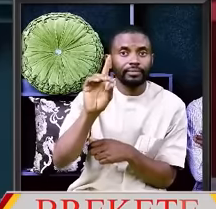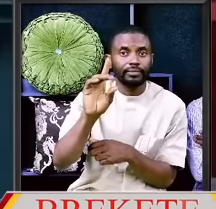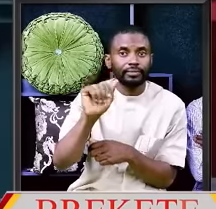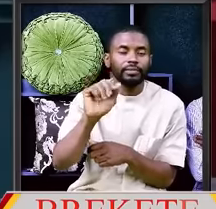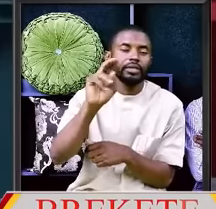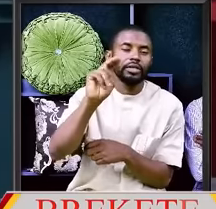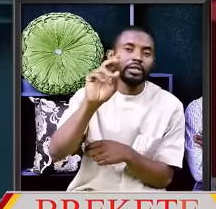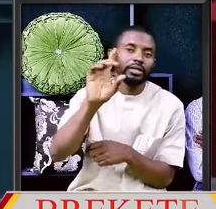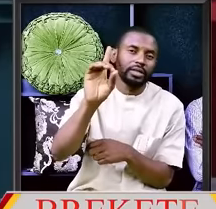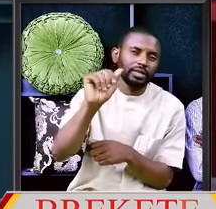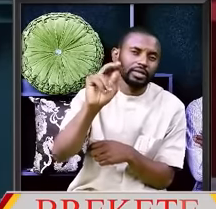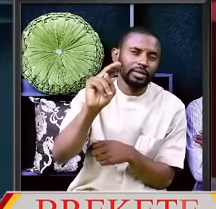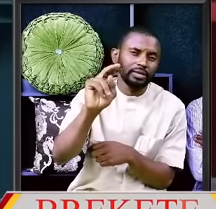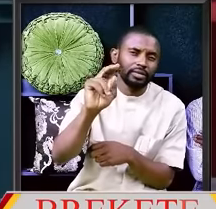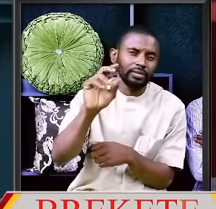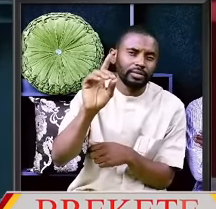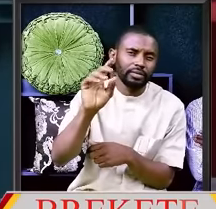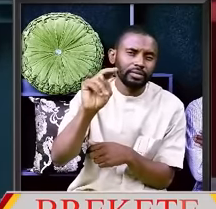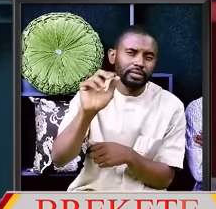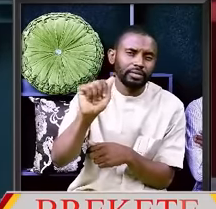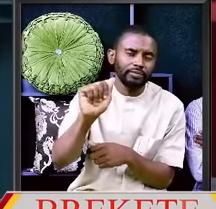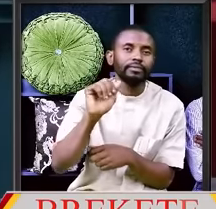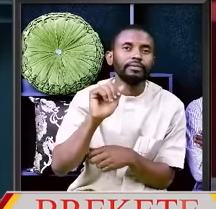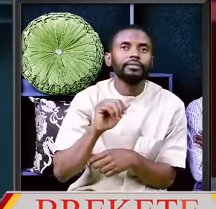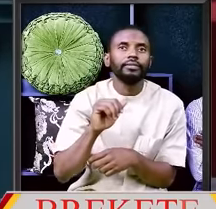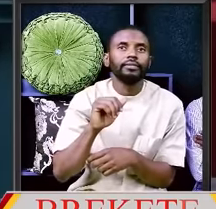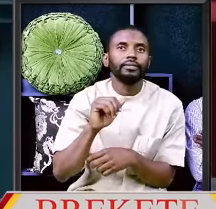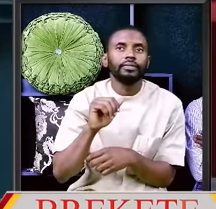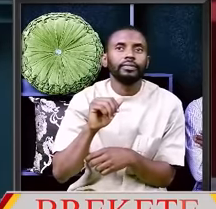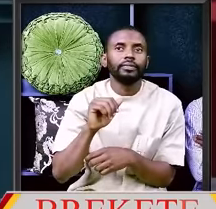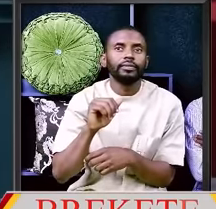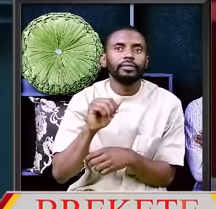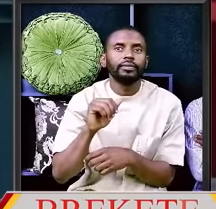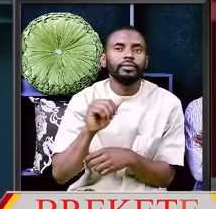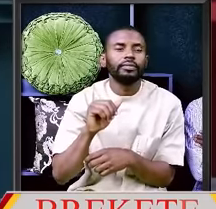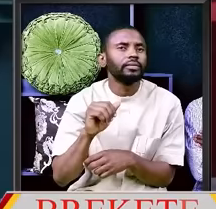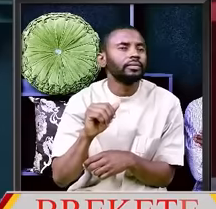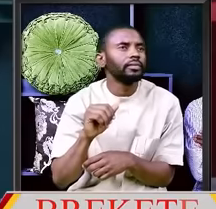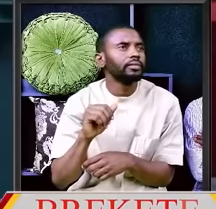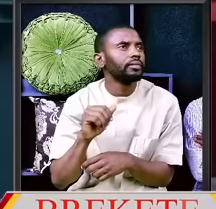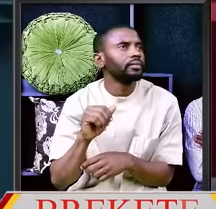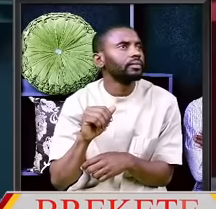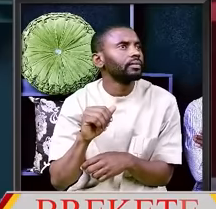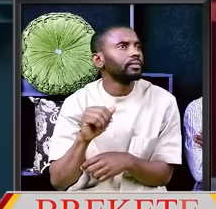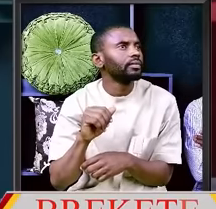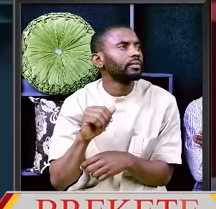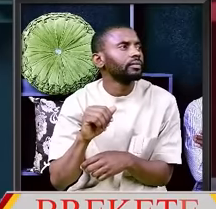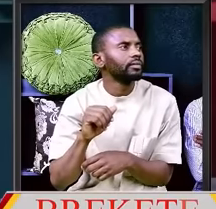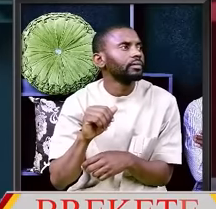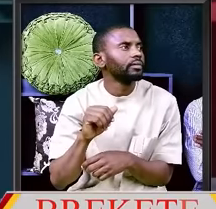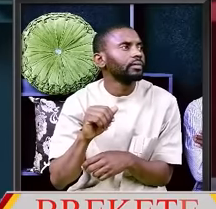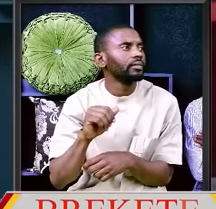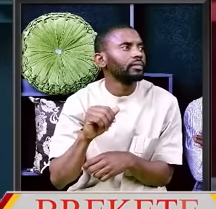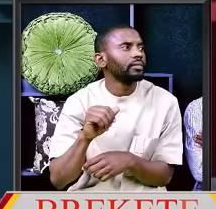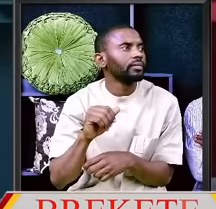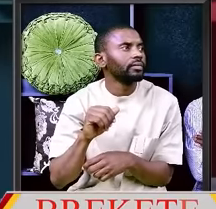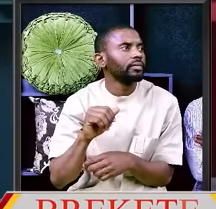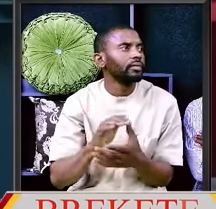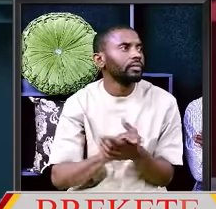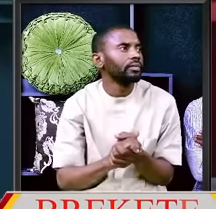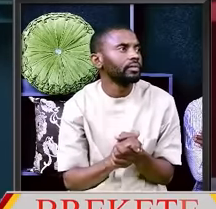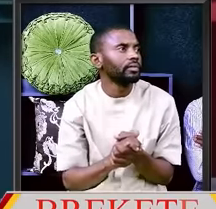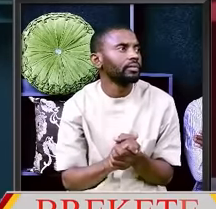The DNA, the Mr. The son, Palano. I know,